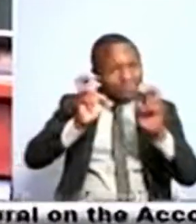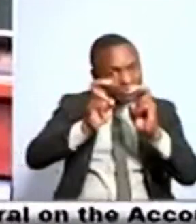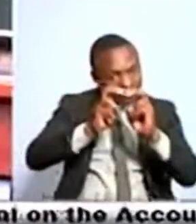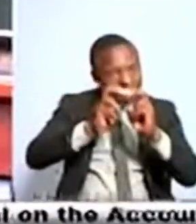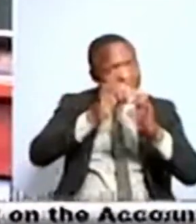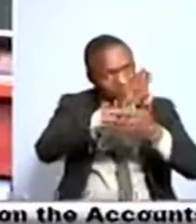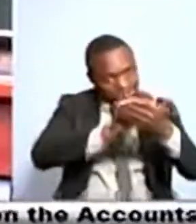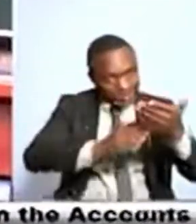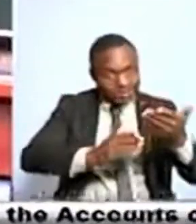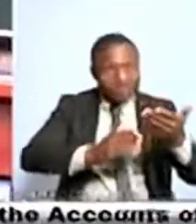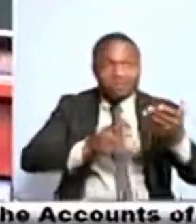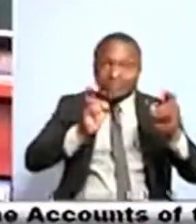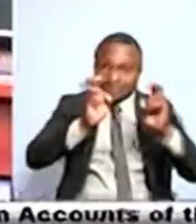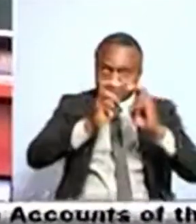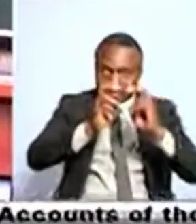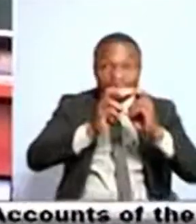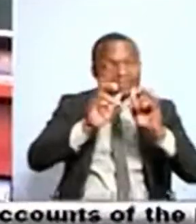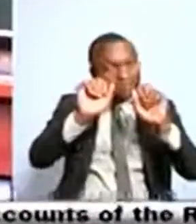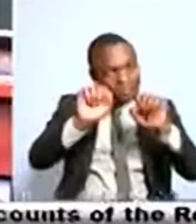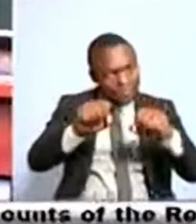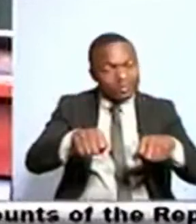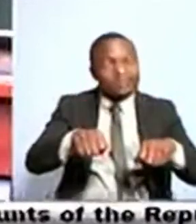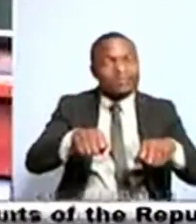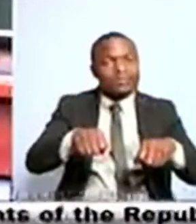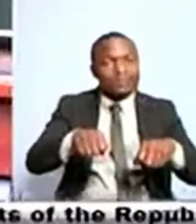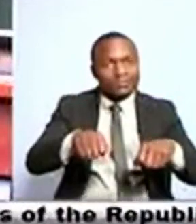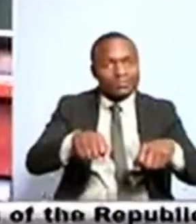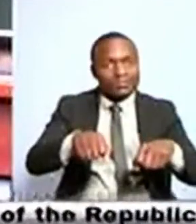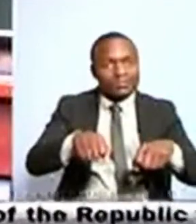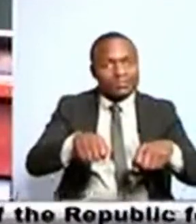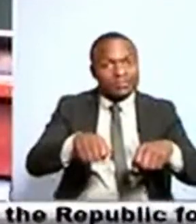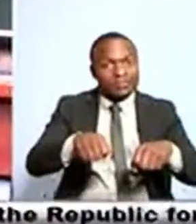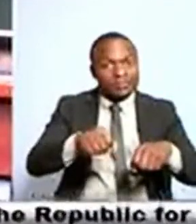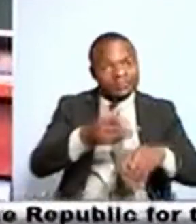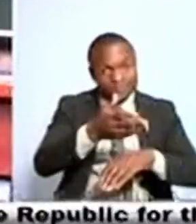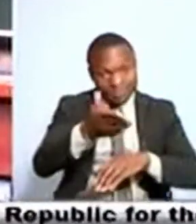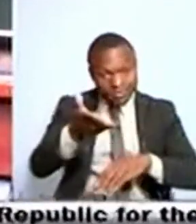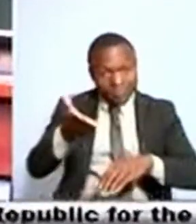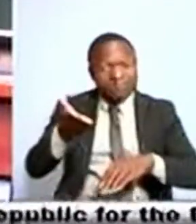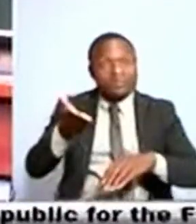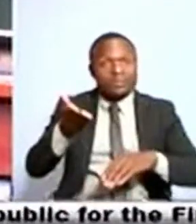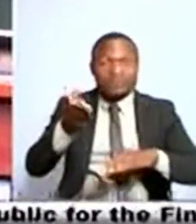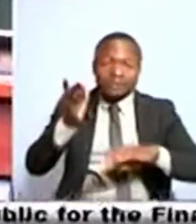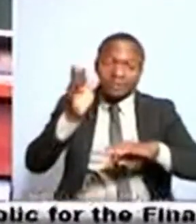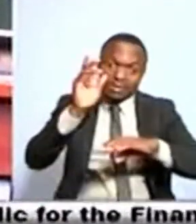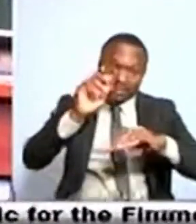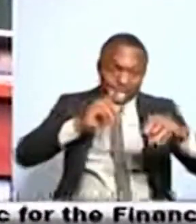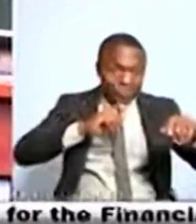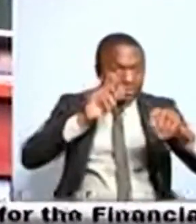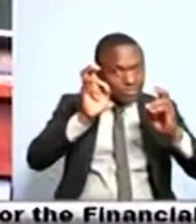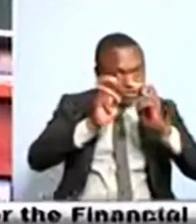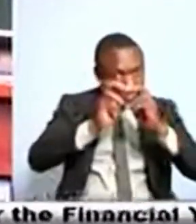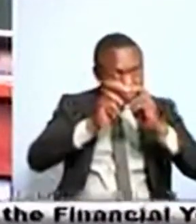be on top of the project administration in this country, the contract administration.